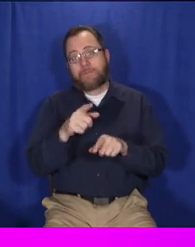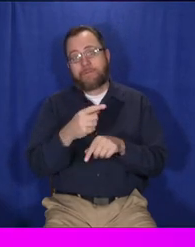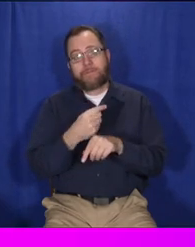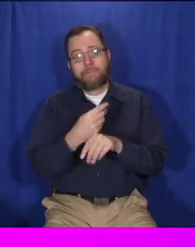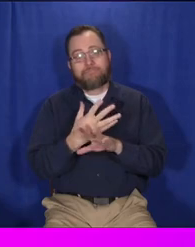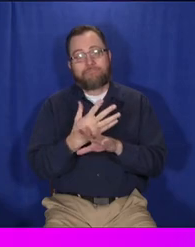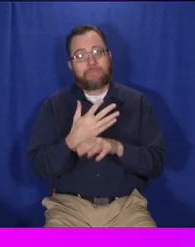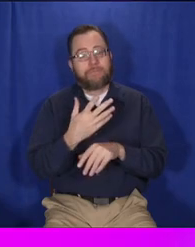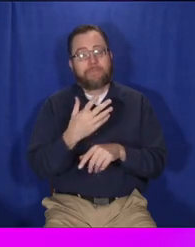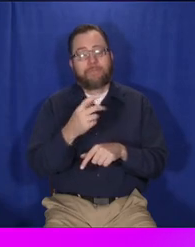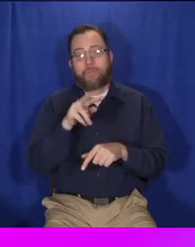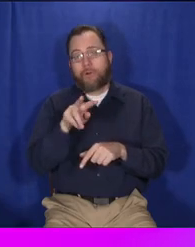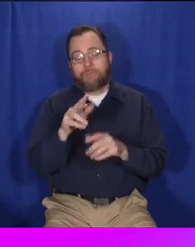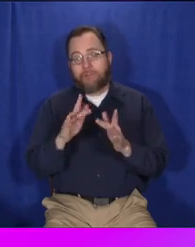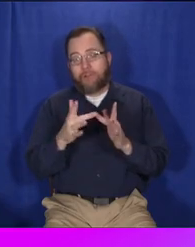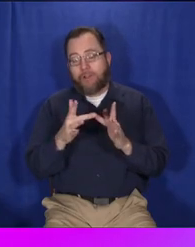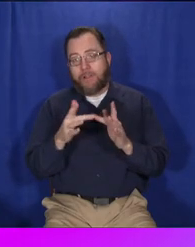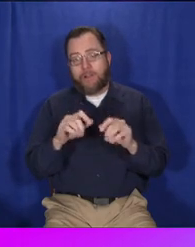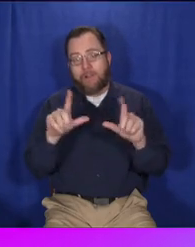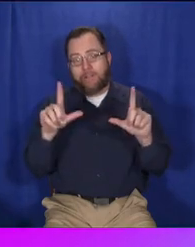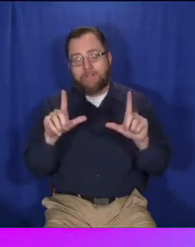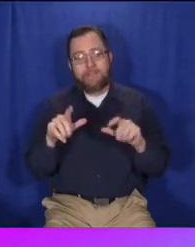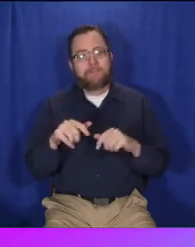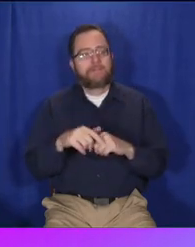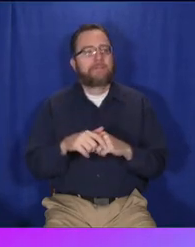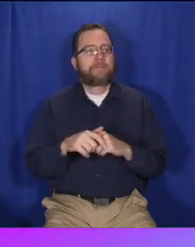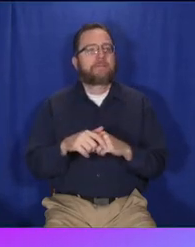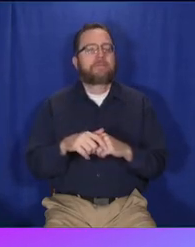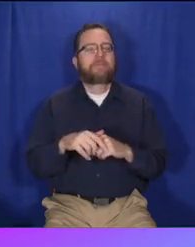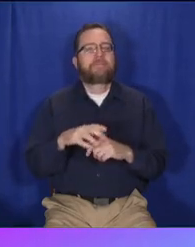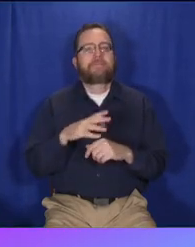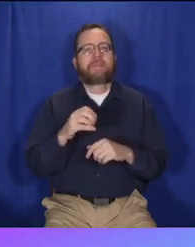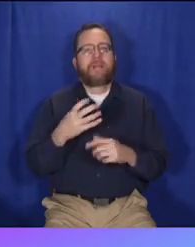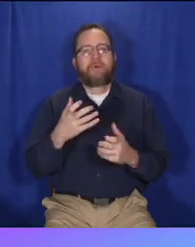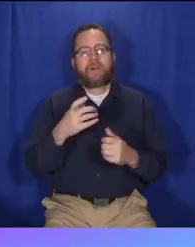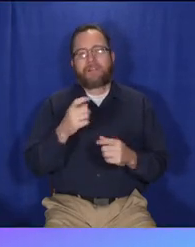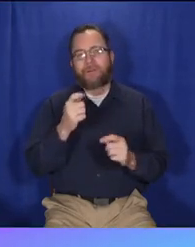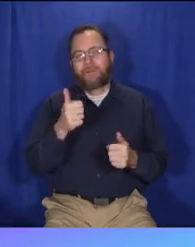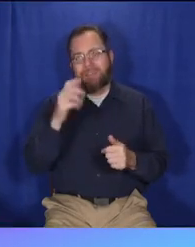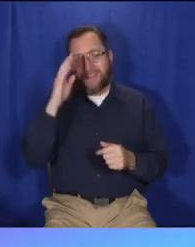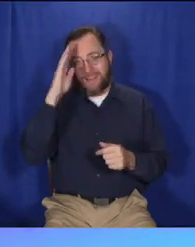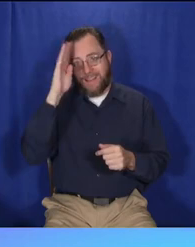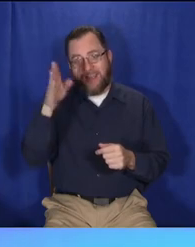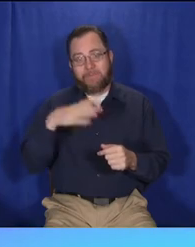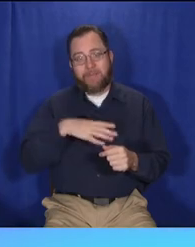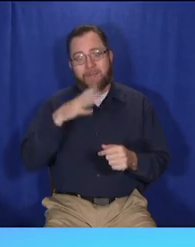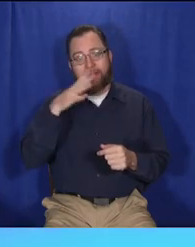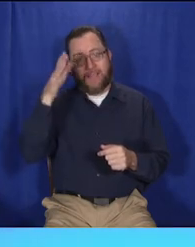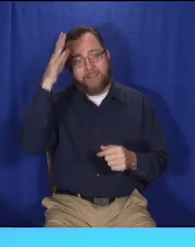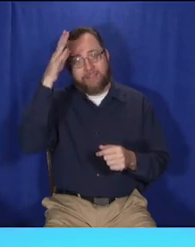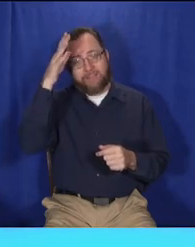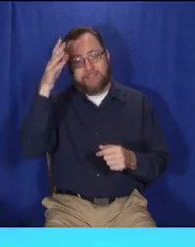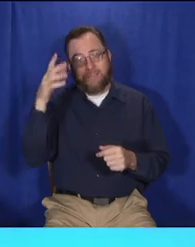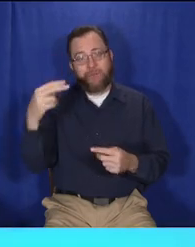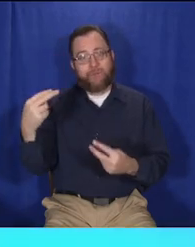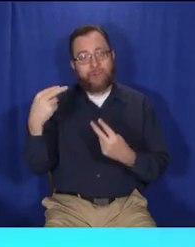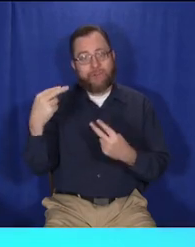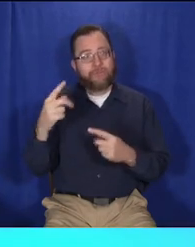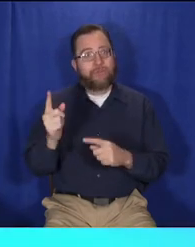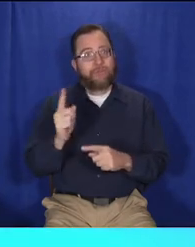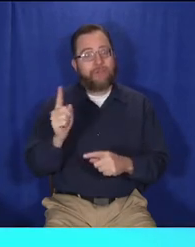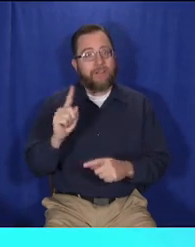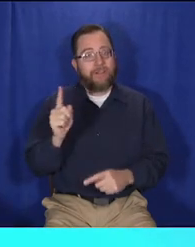from anywhere around the world. If I may, I want to say a quick hi to my parents who are tuning in from Hungary. My name